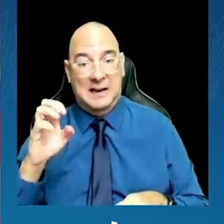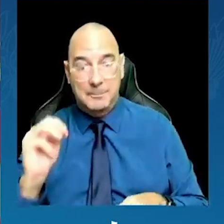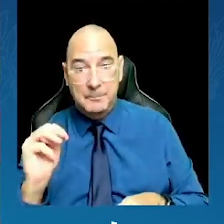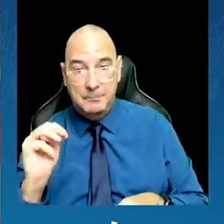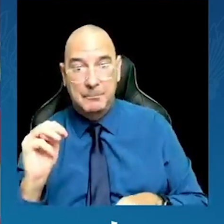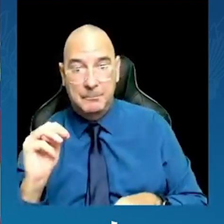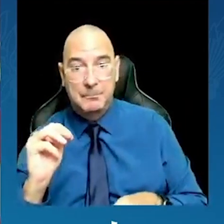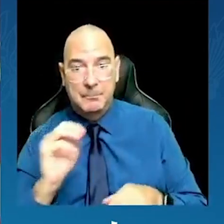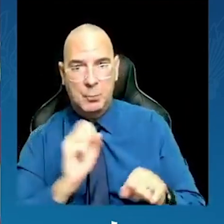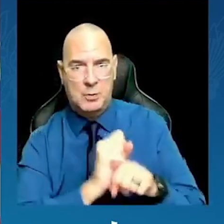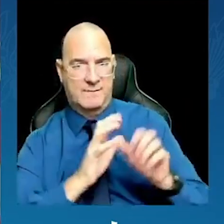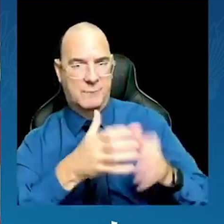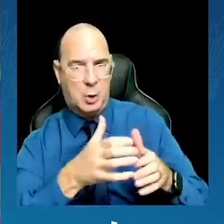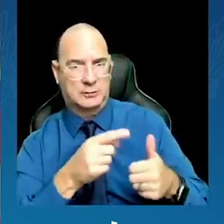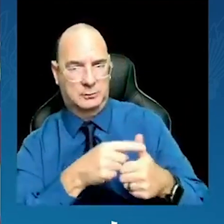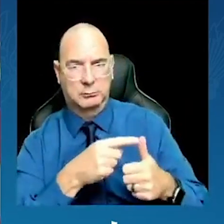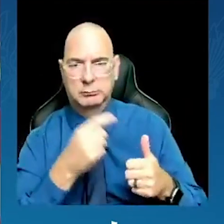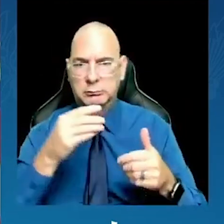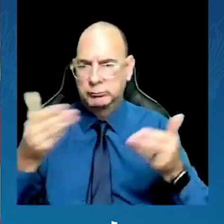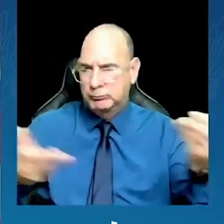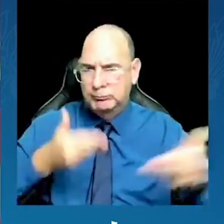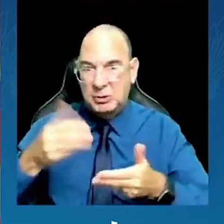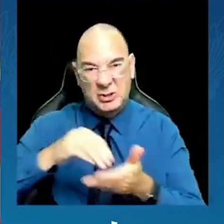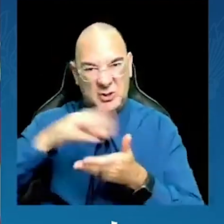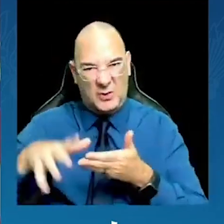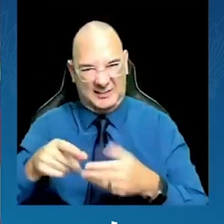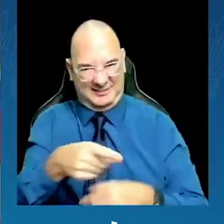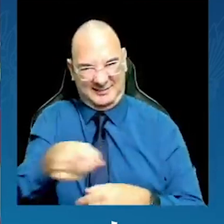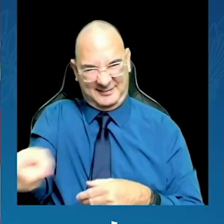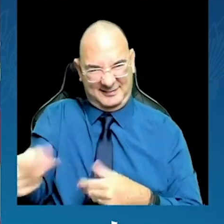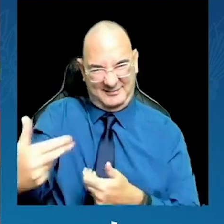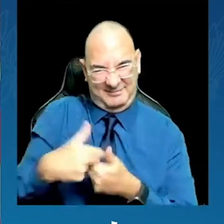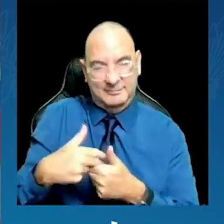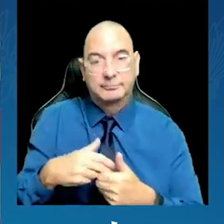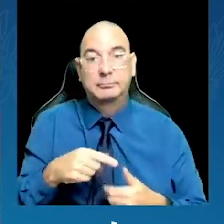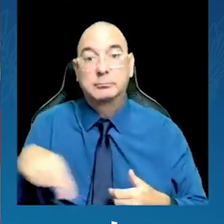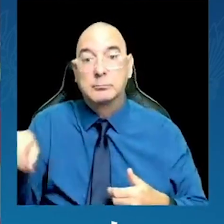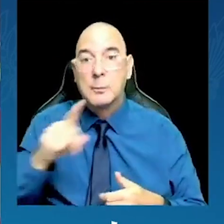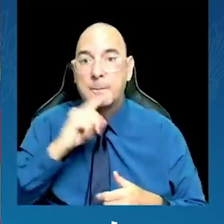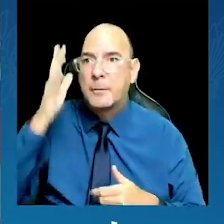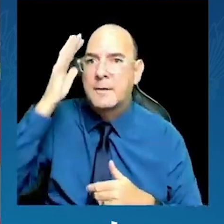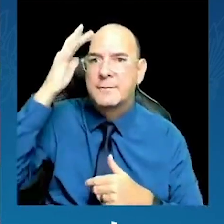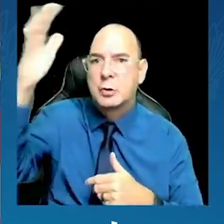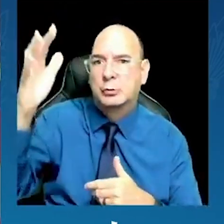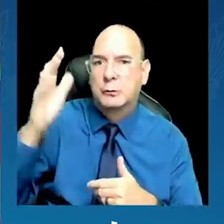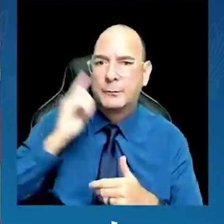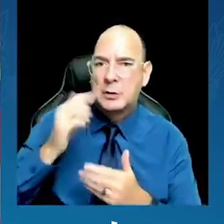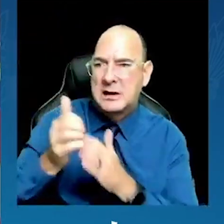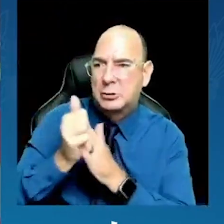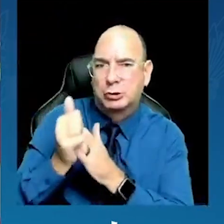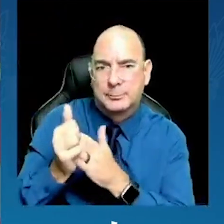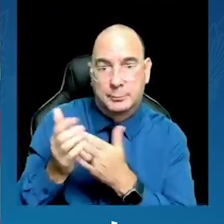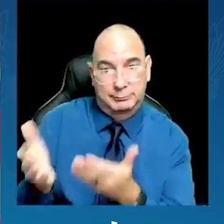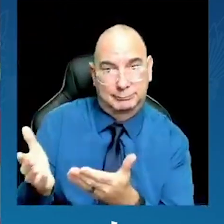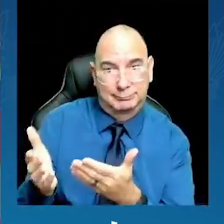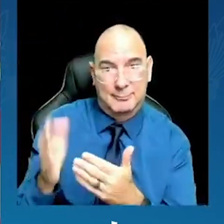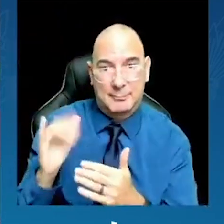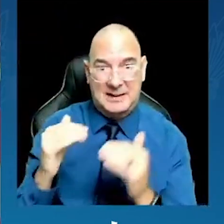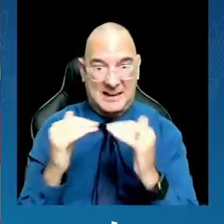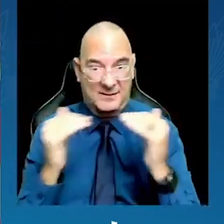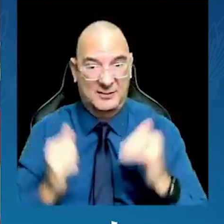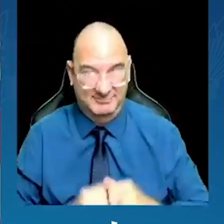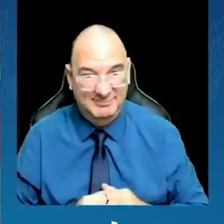here today because they truly are the future of our leadership on that level.